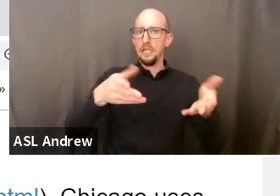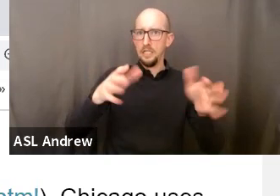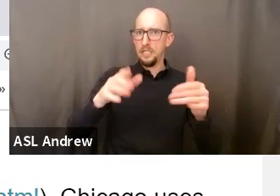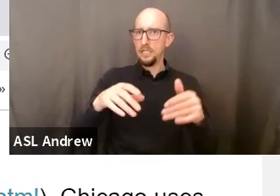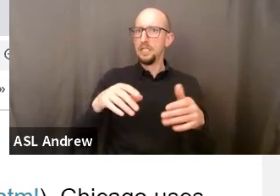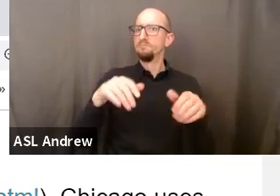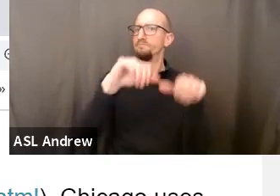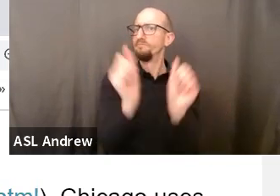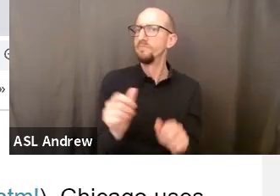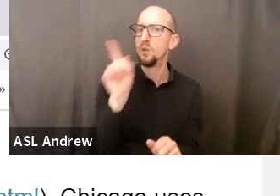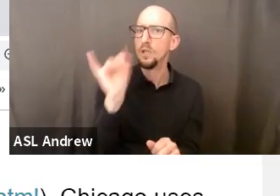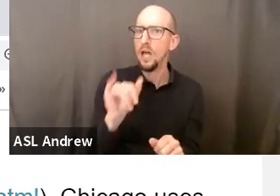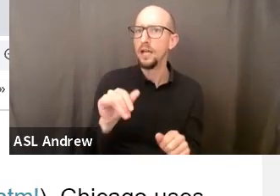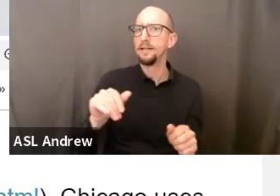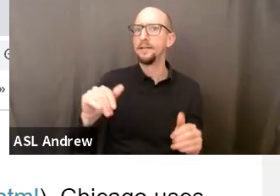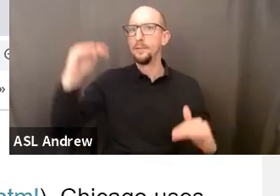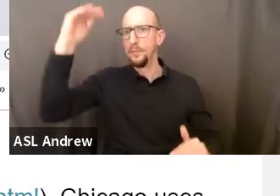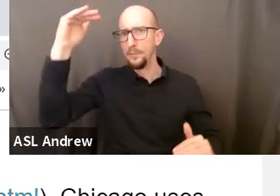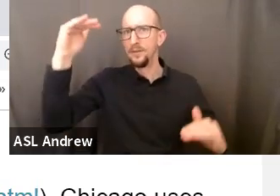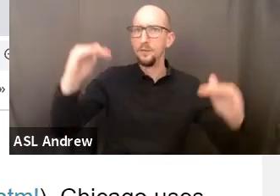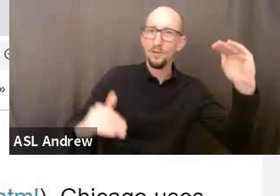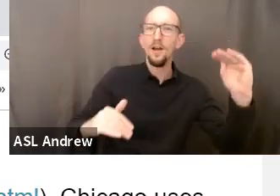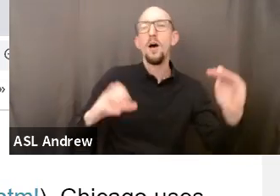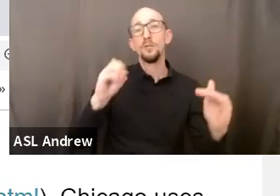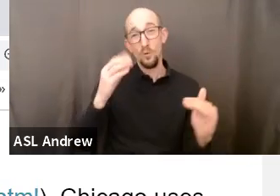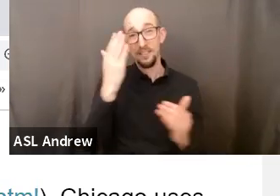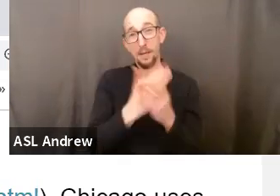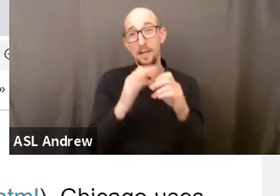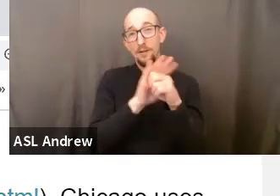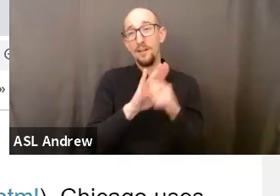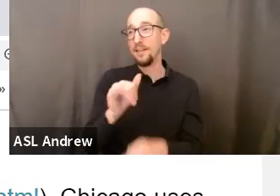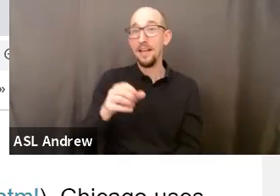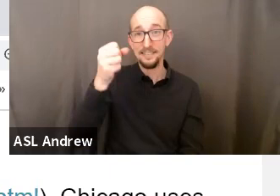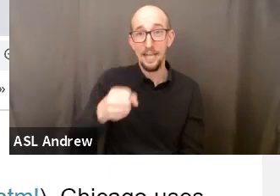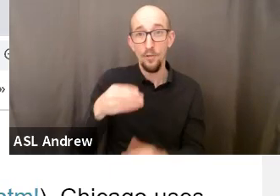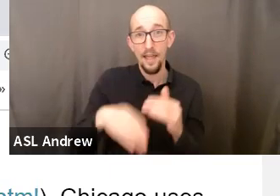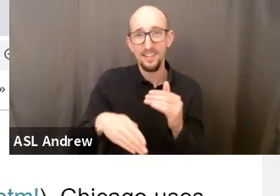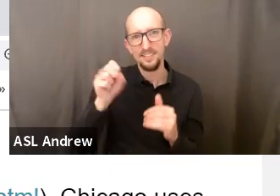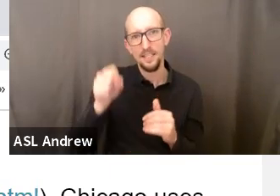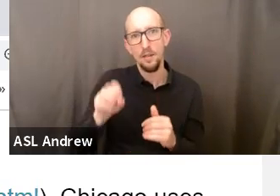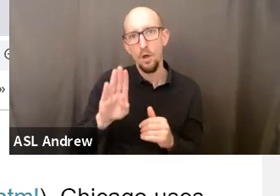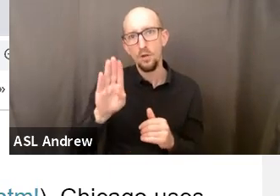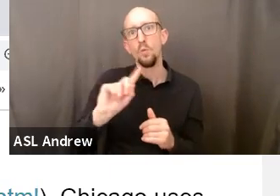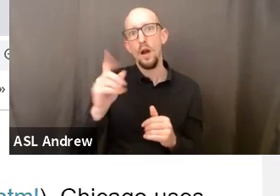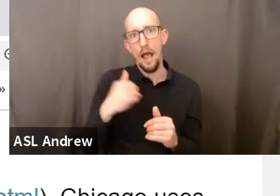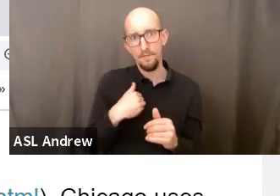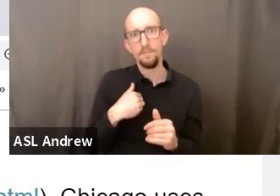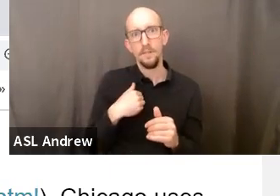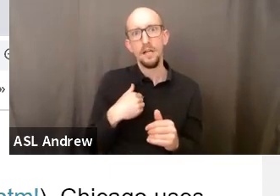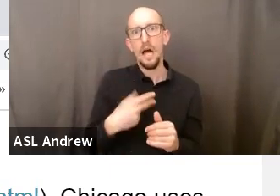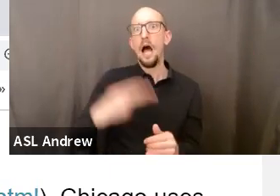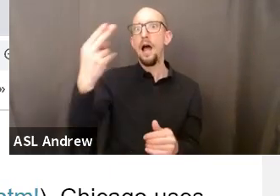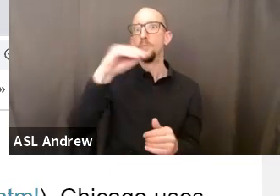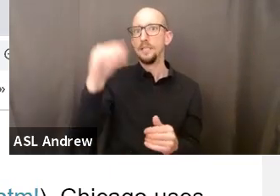neighborhoods like the South End, like South Boston, where there are high concentrations of wealth that skew the